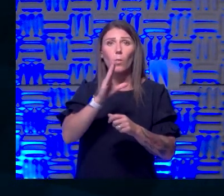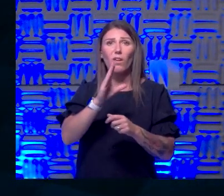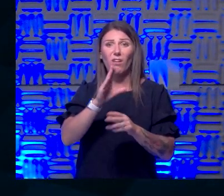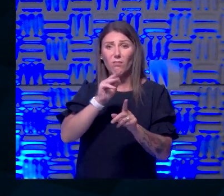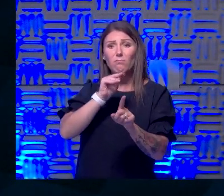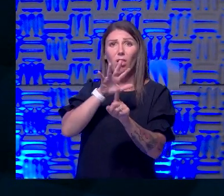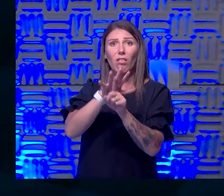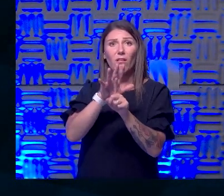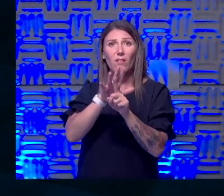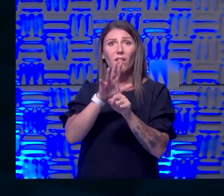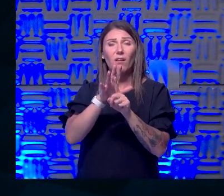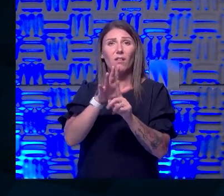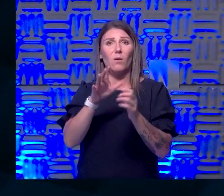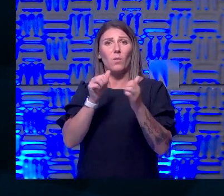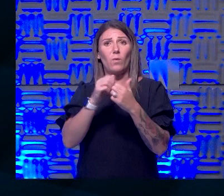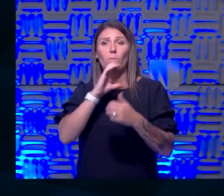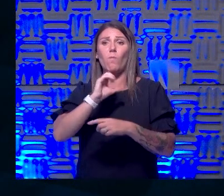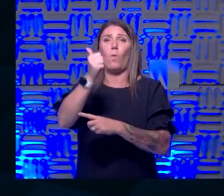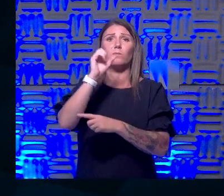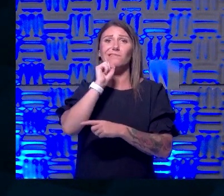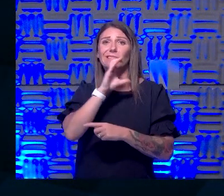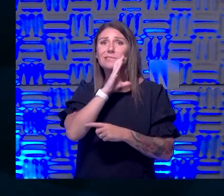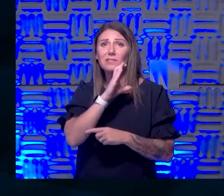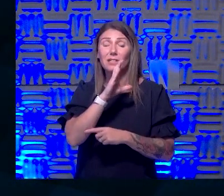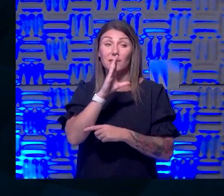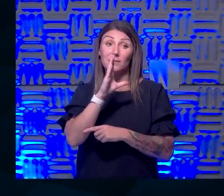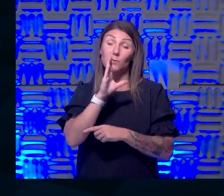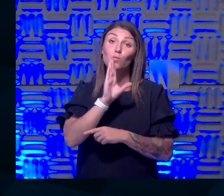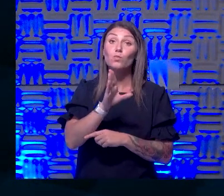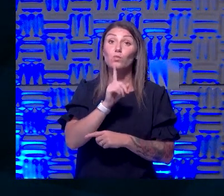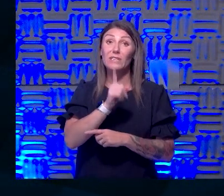because it is community spread, even into those other settings that are